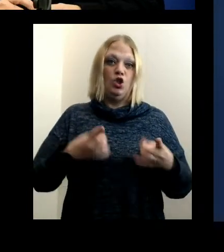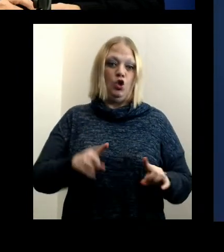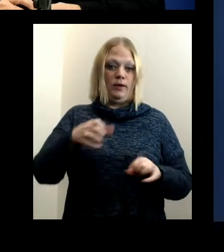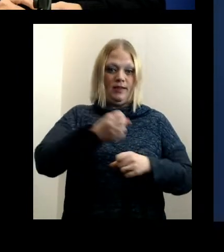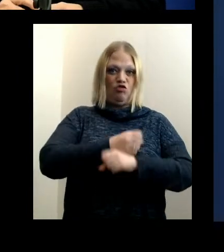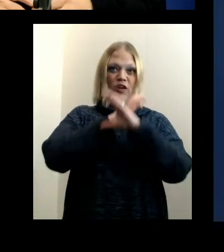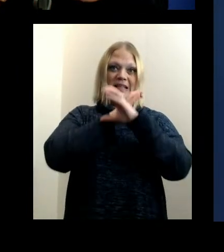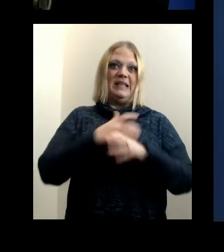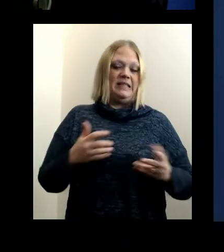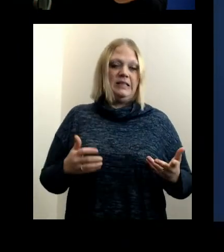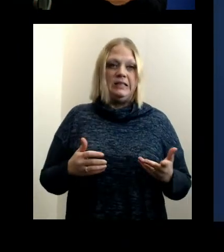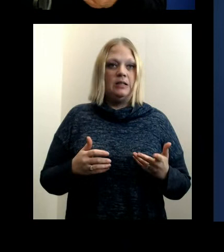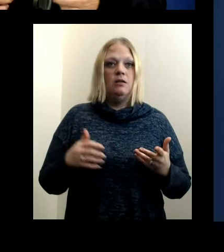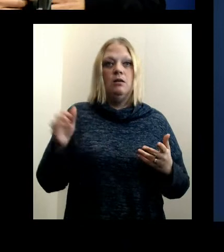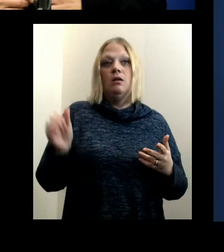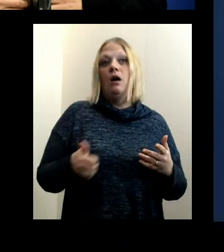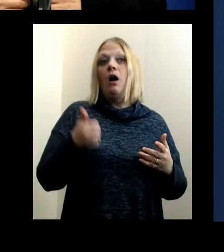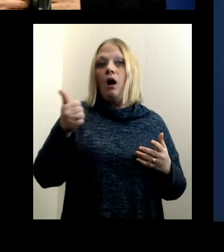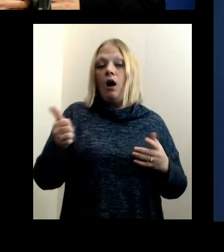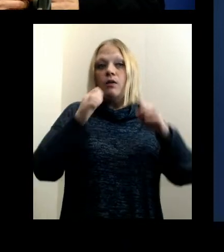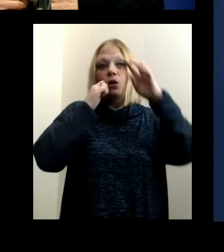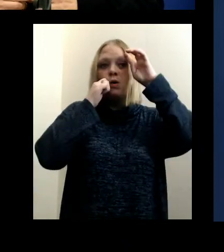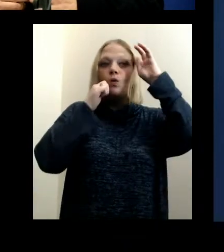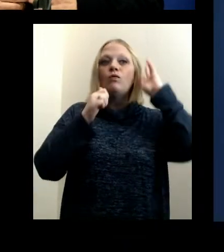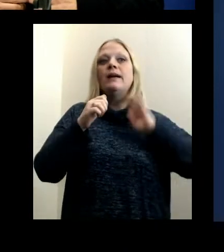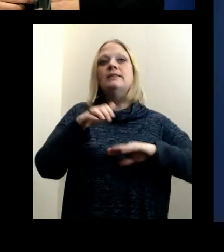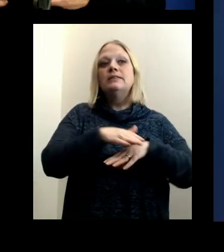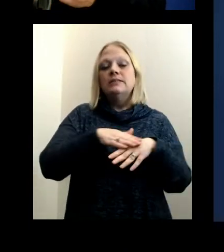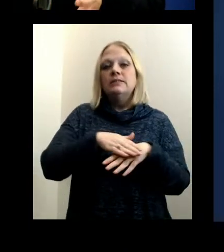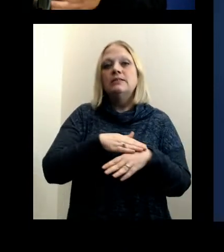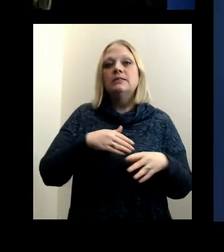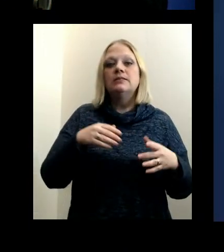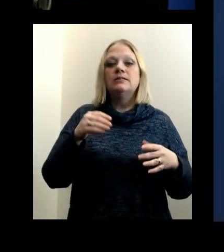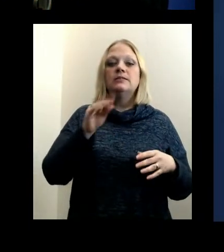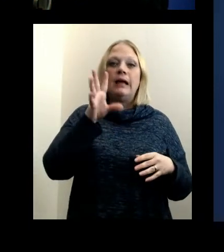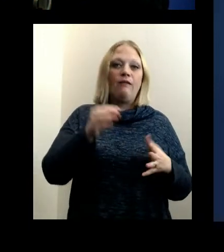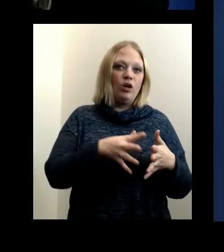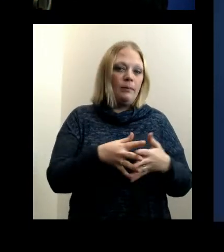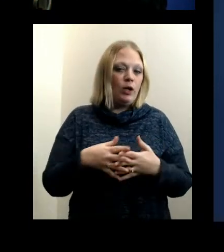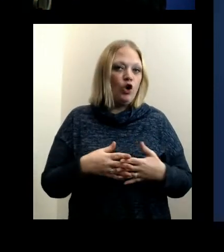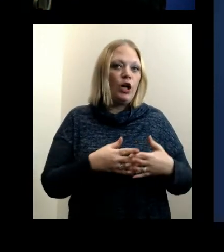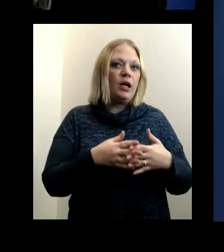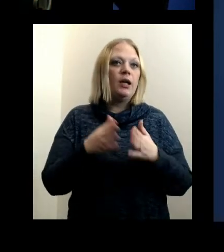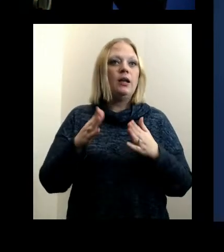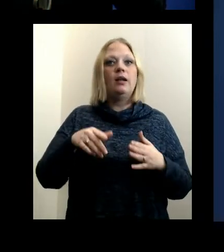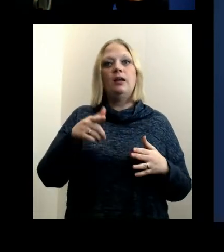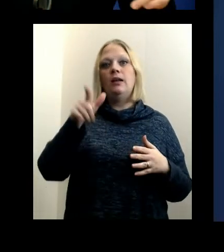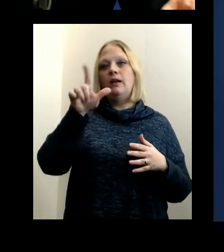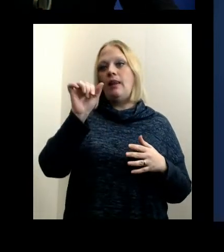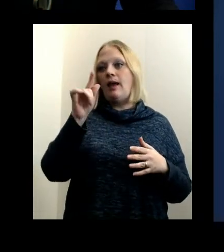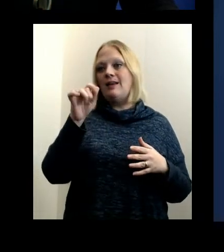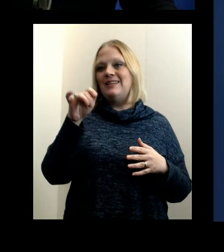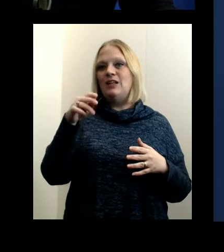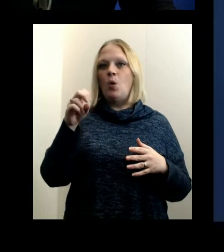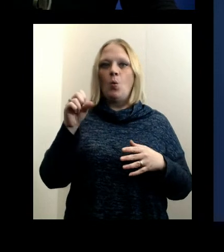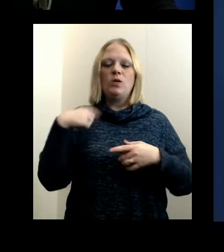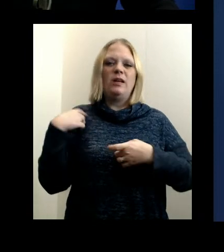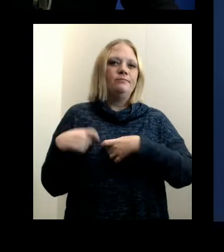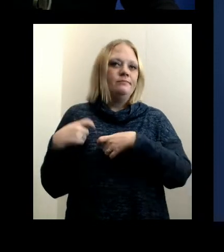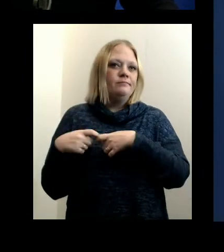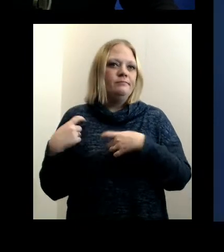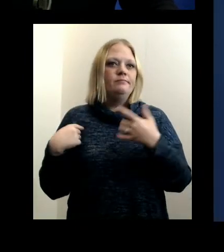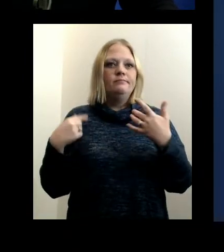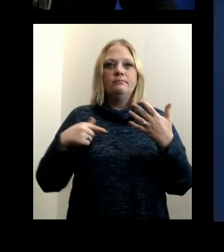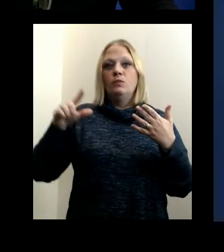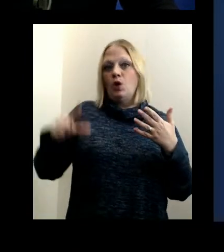crisis. Other racial categories, African Americans, Latinos, they're still at